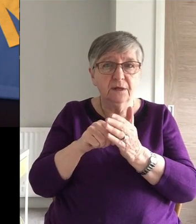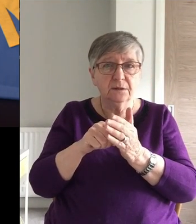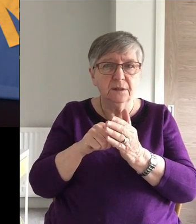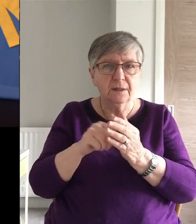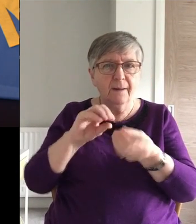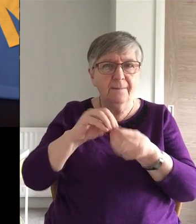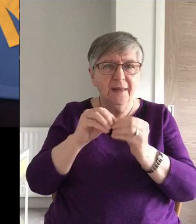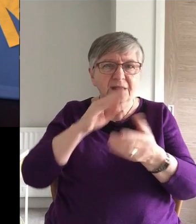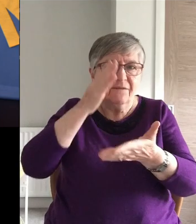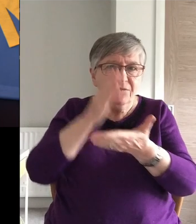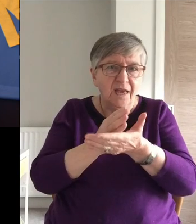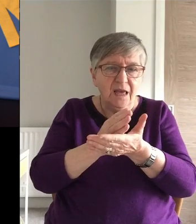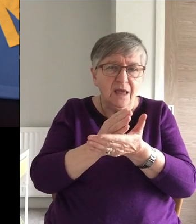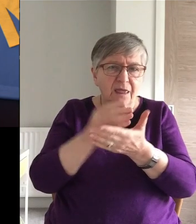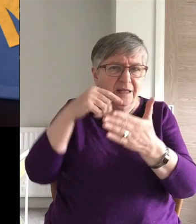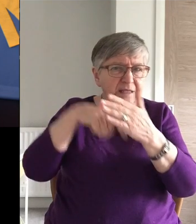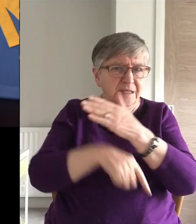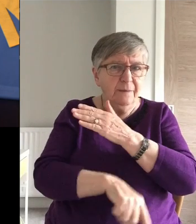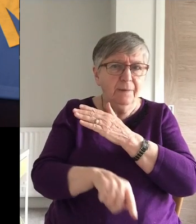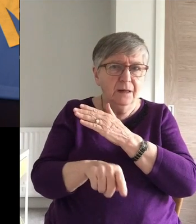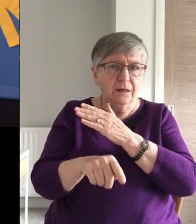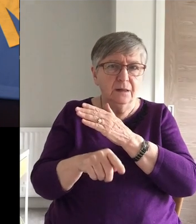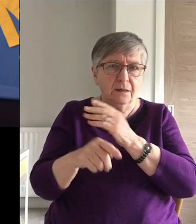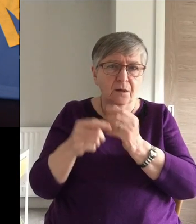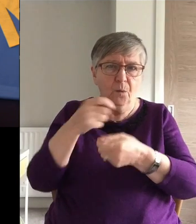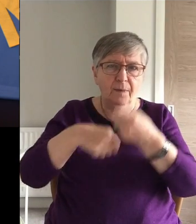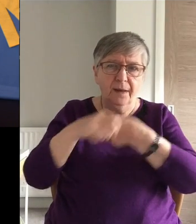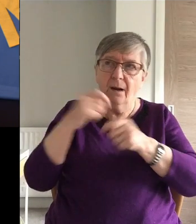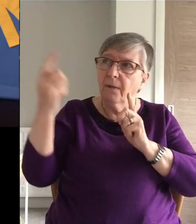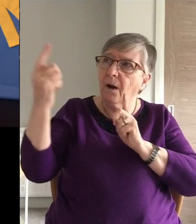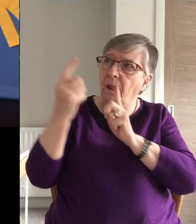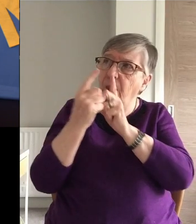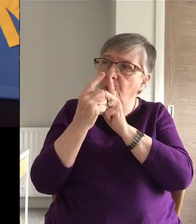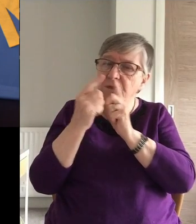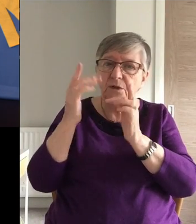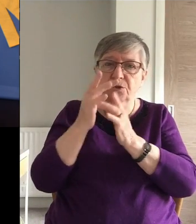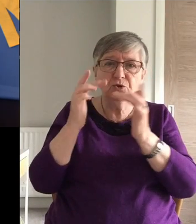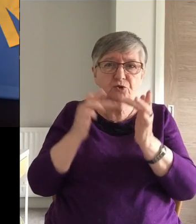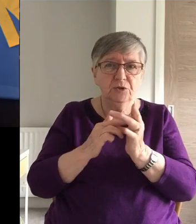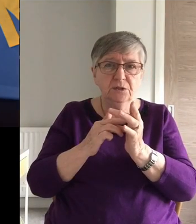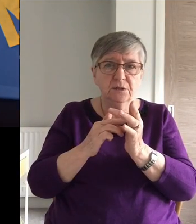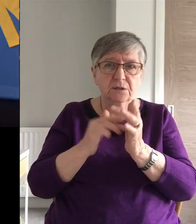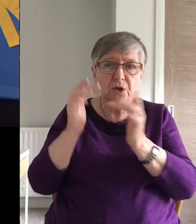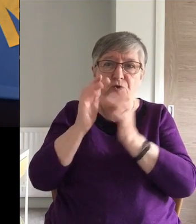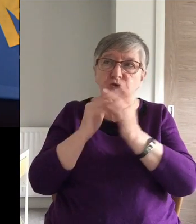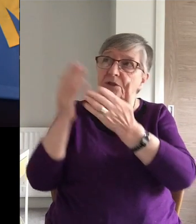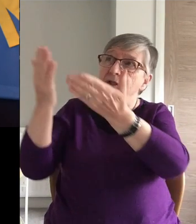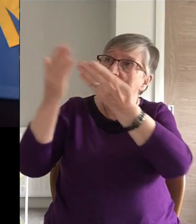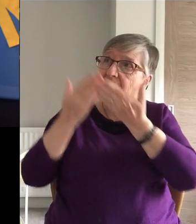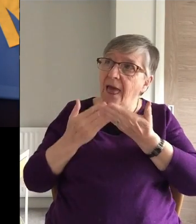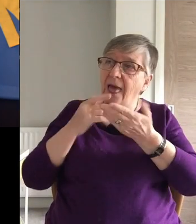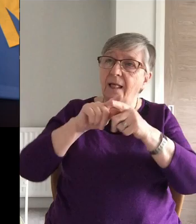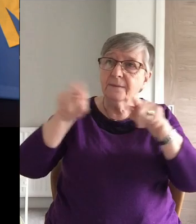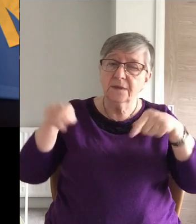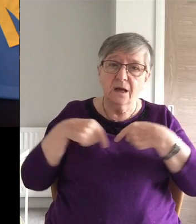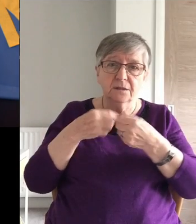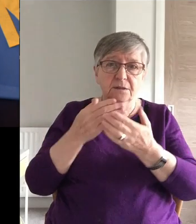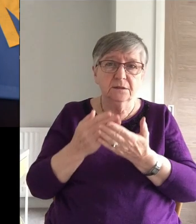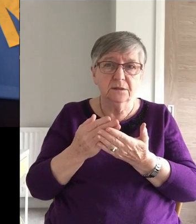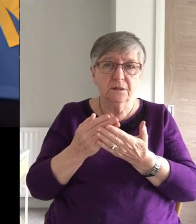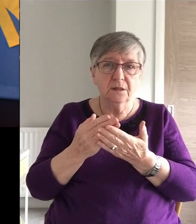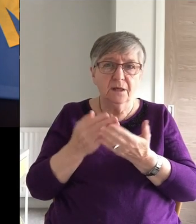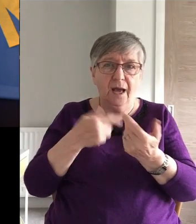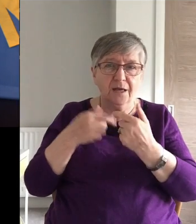and deepens faith, brings us closer to Jesus as we learn to rely on him, as we receive comfort from him, as we